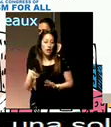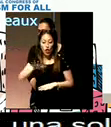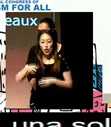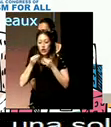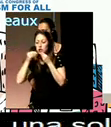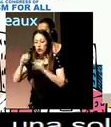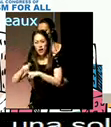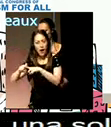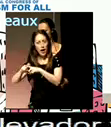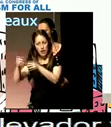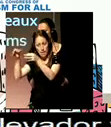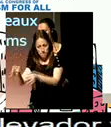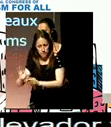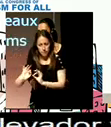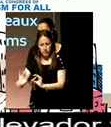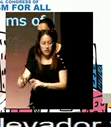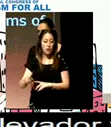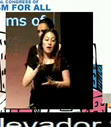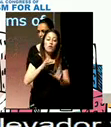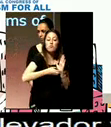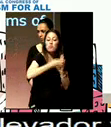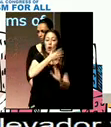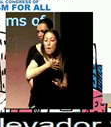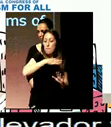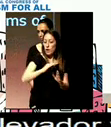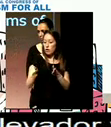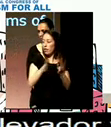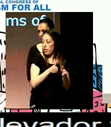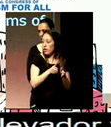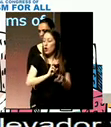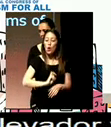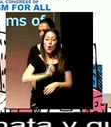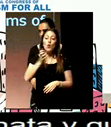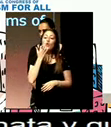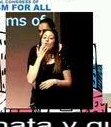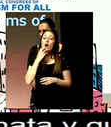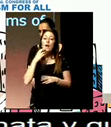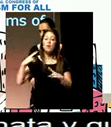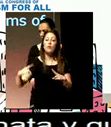stairs. It doesn't alter at all.